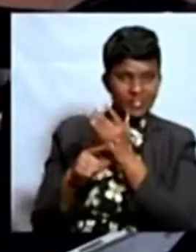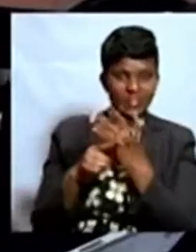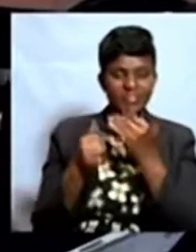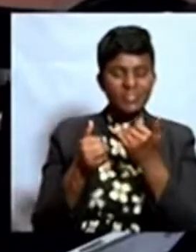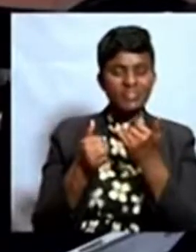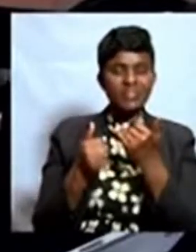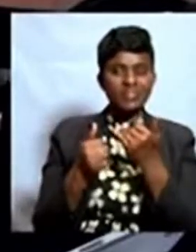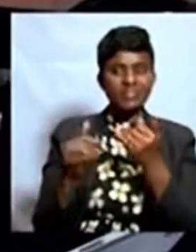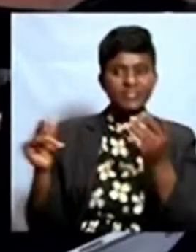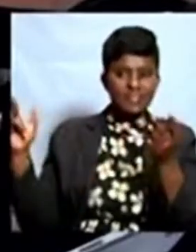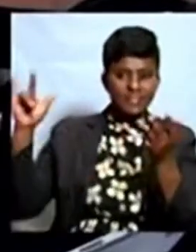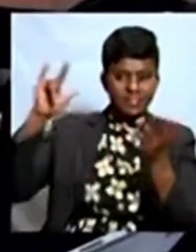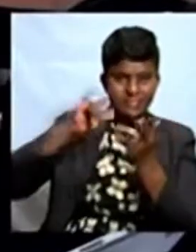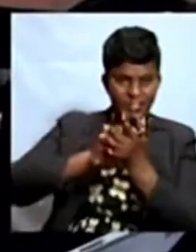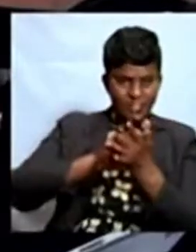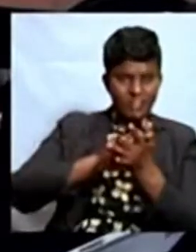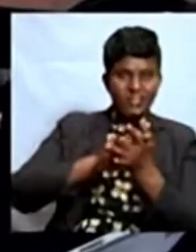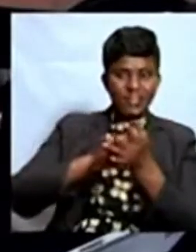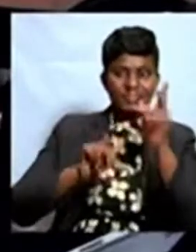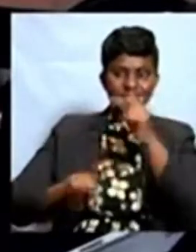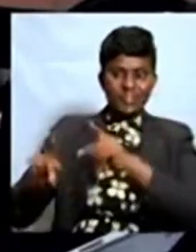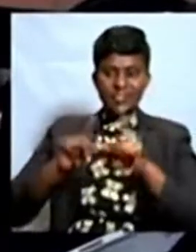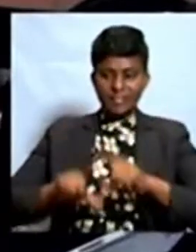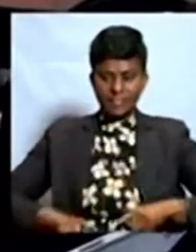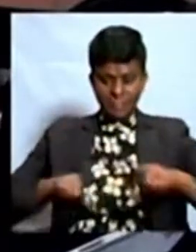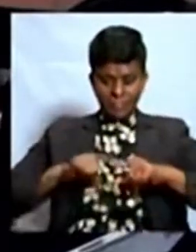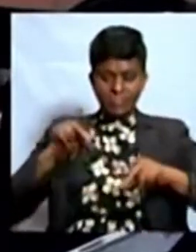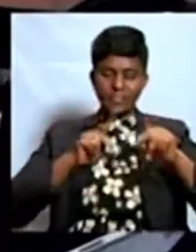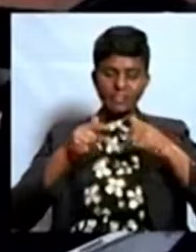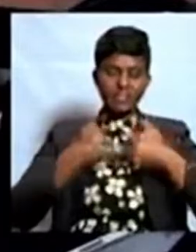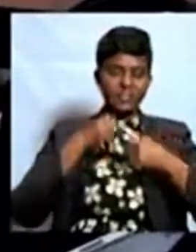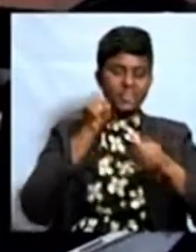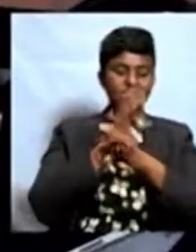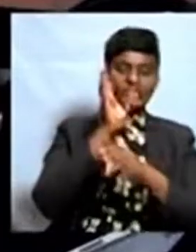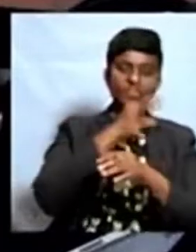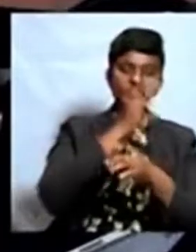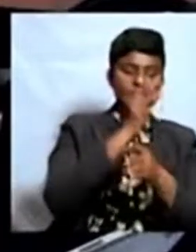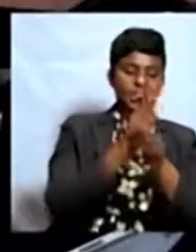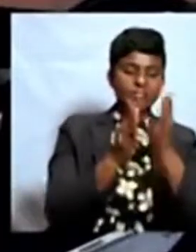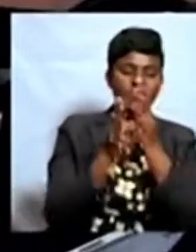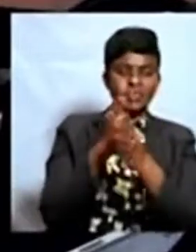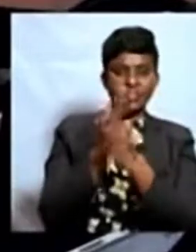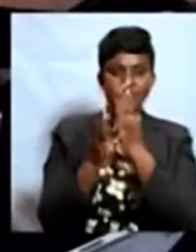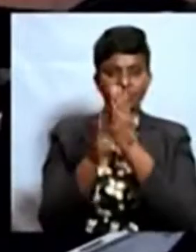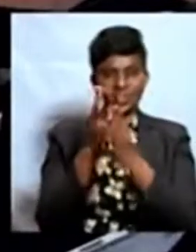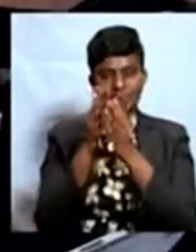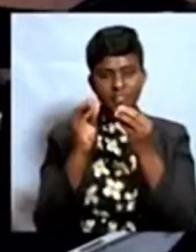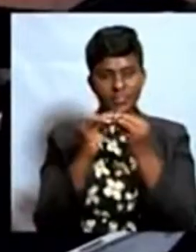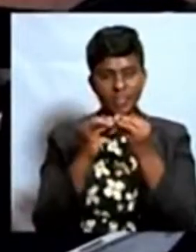the airports have been encroached, and the people who have built on those